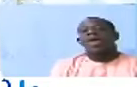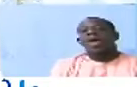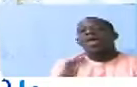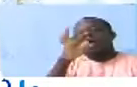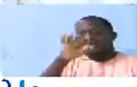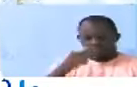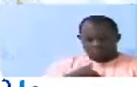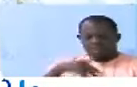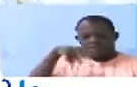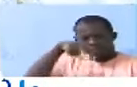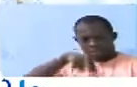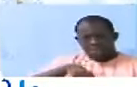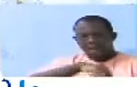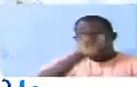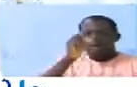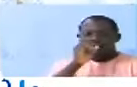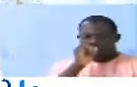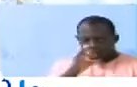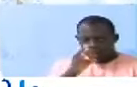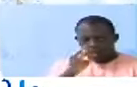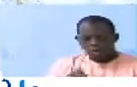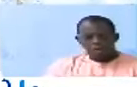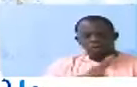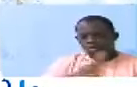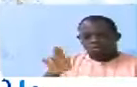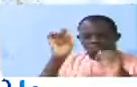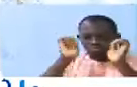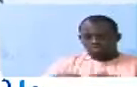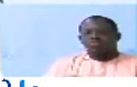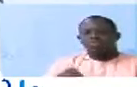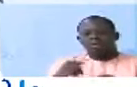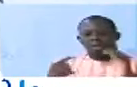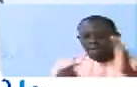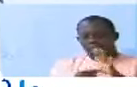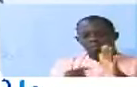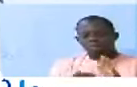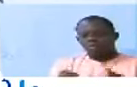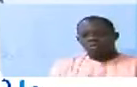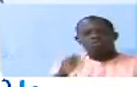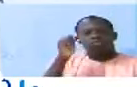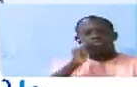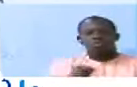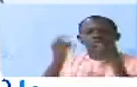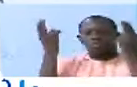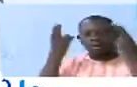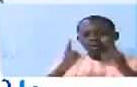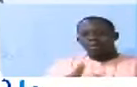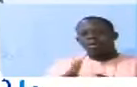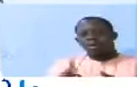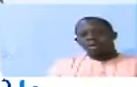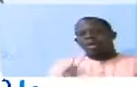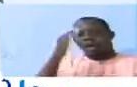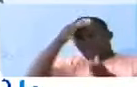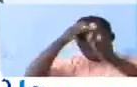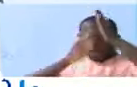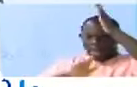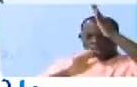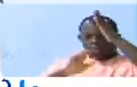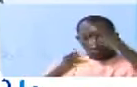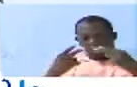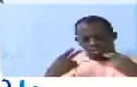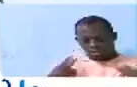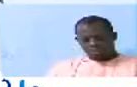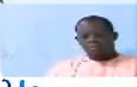here now and say that he is not fit to wear the Gambia Army's uniform, how some people will interpret